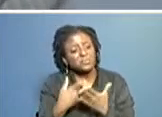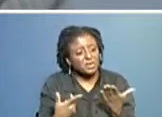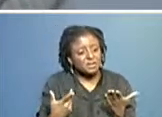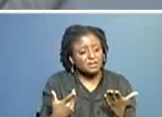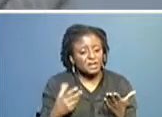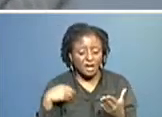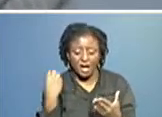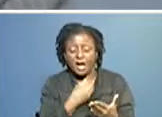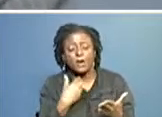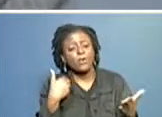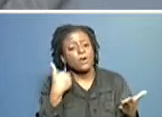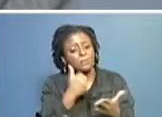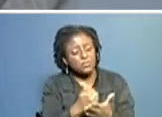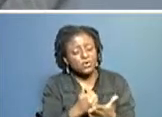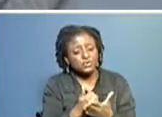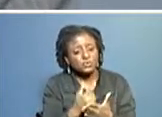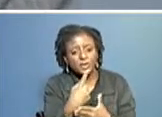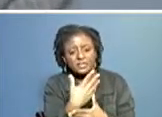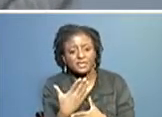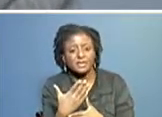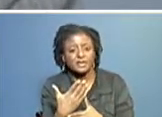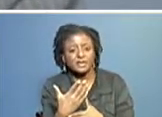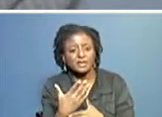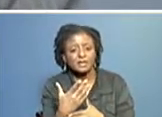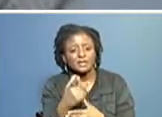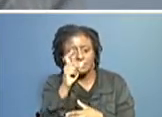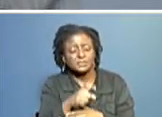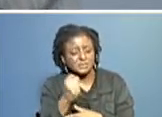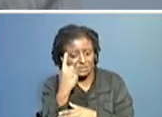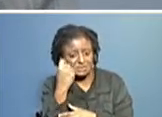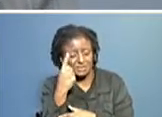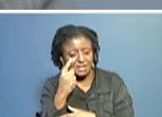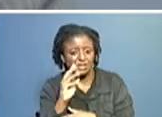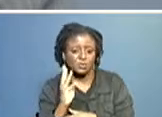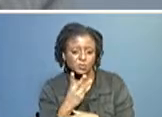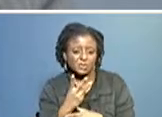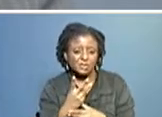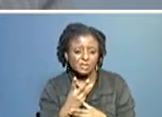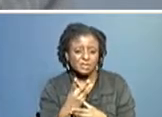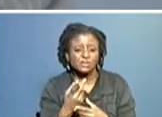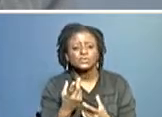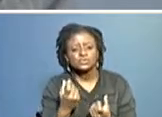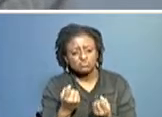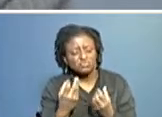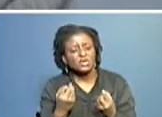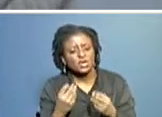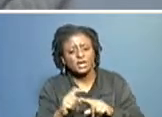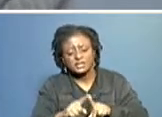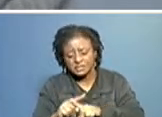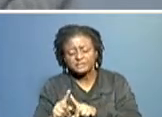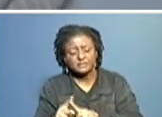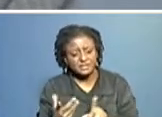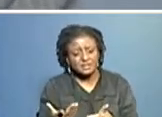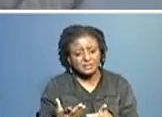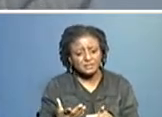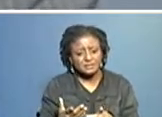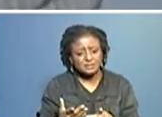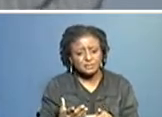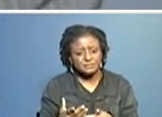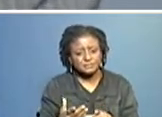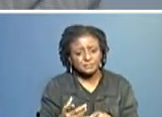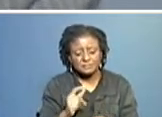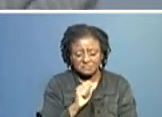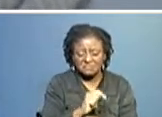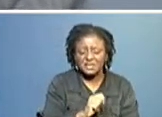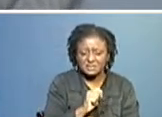think has to be understood about the church is we multitask a lot. And sometimes what fits